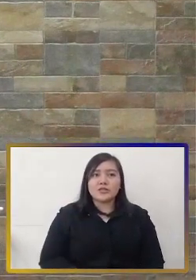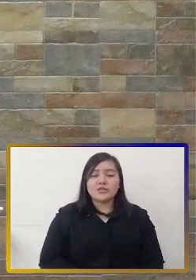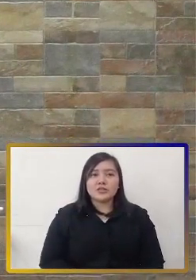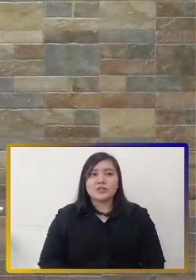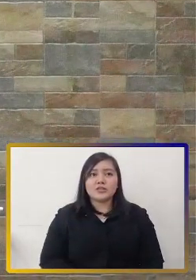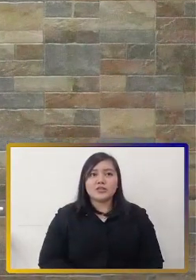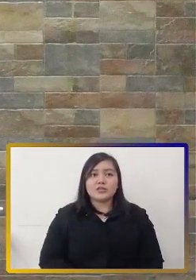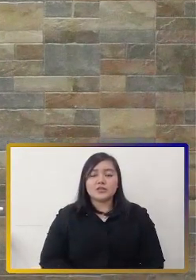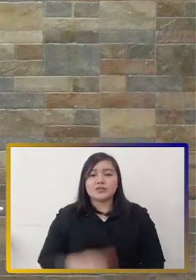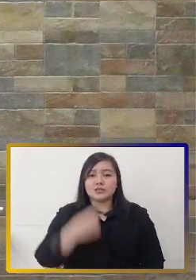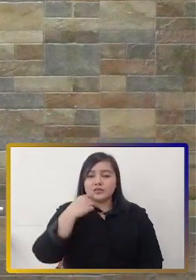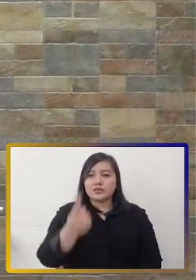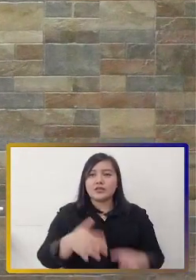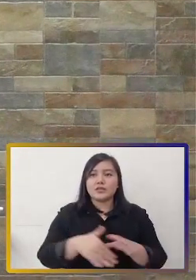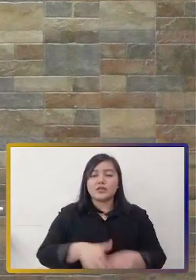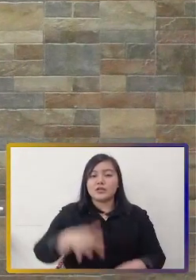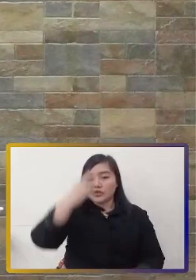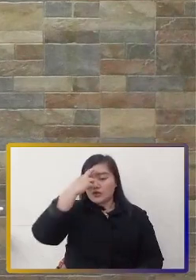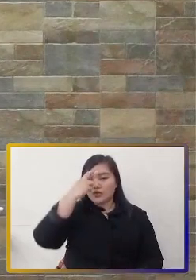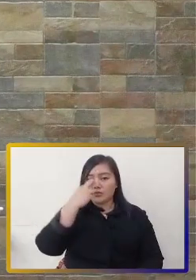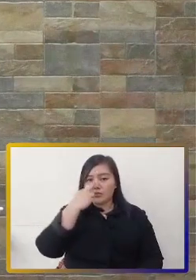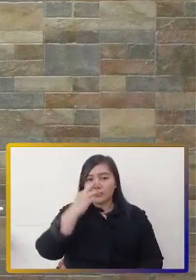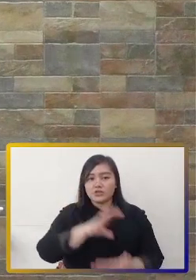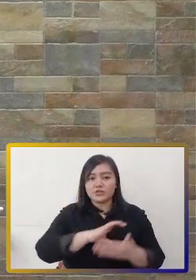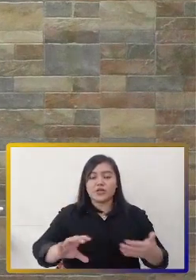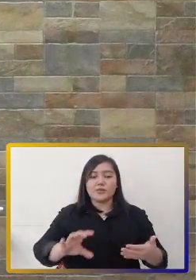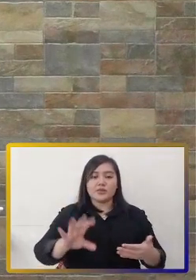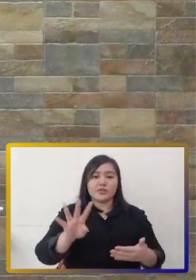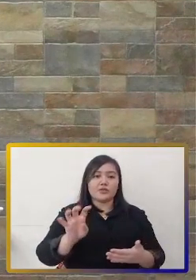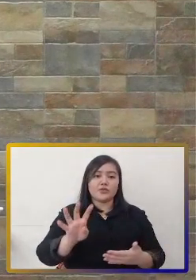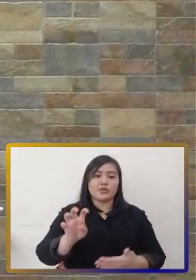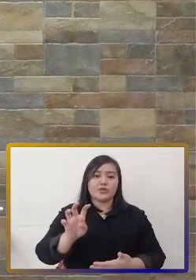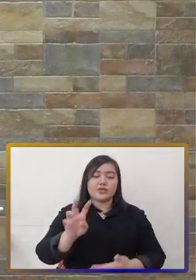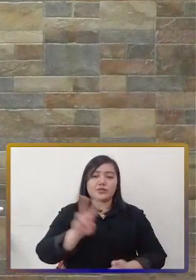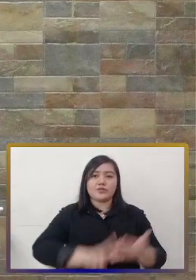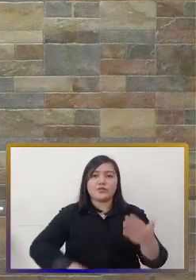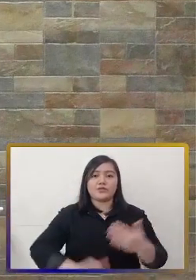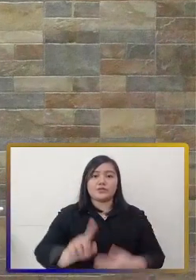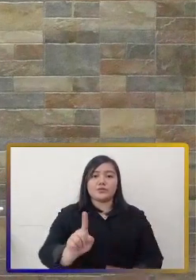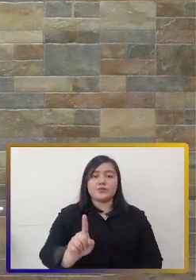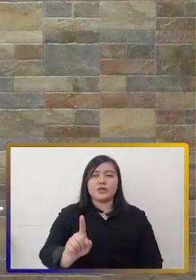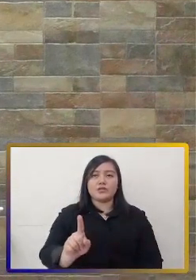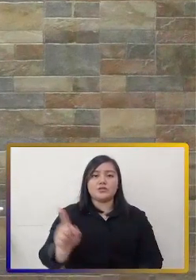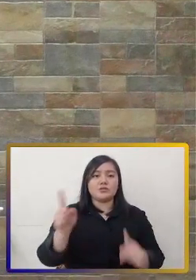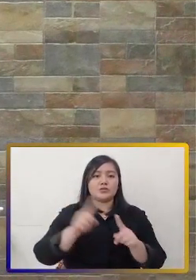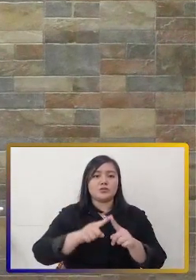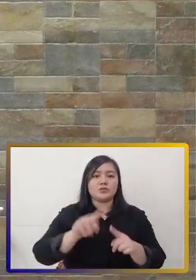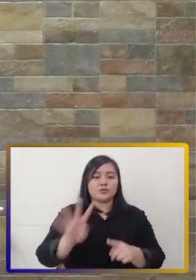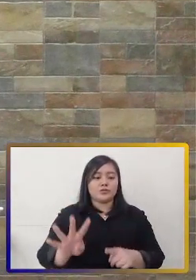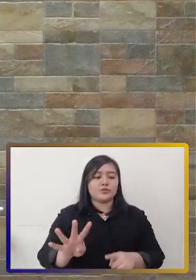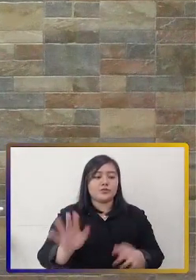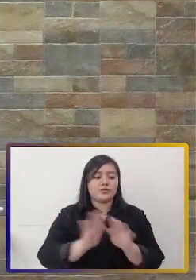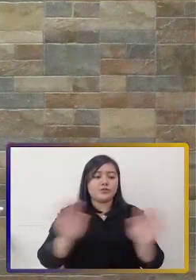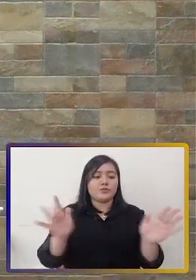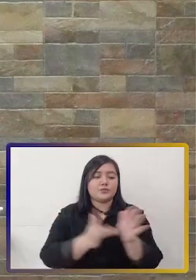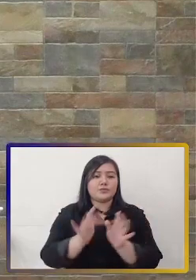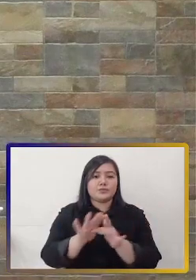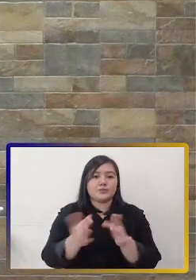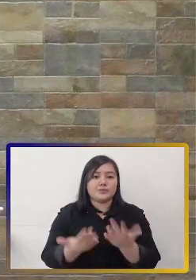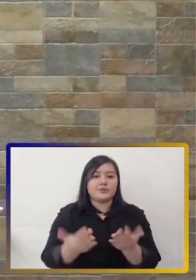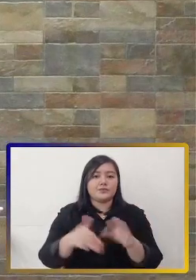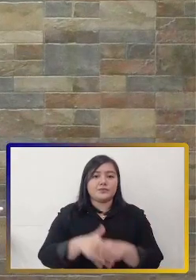chapter 16, verse 1 to 4. Tingnan niyo po ha, open your Bibles if you still have your Bibles with you.